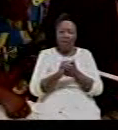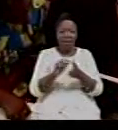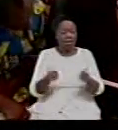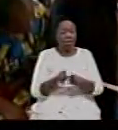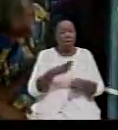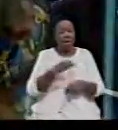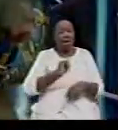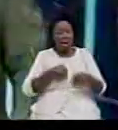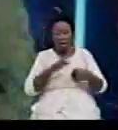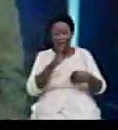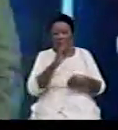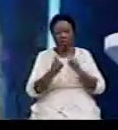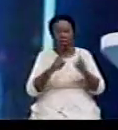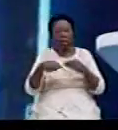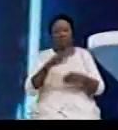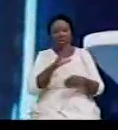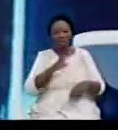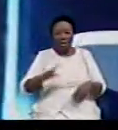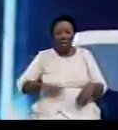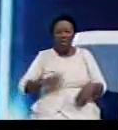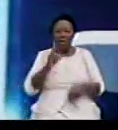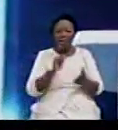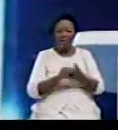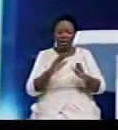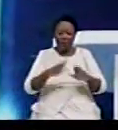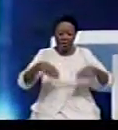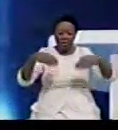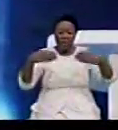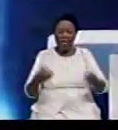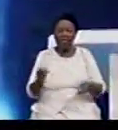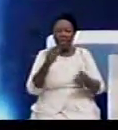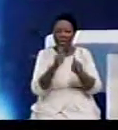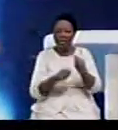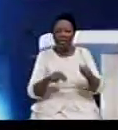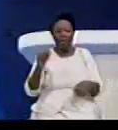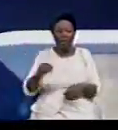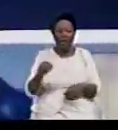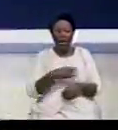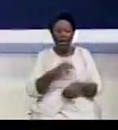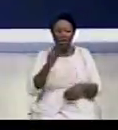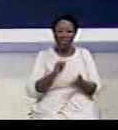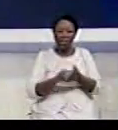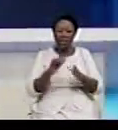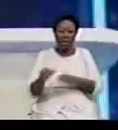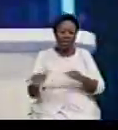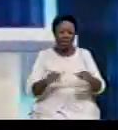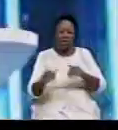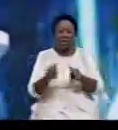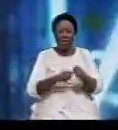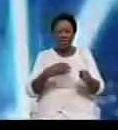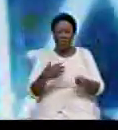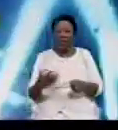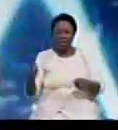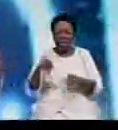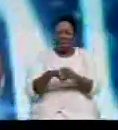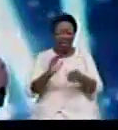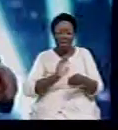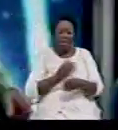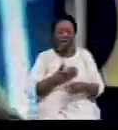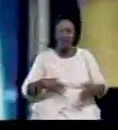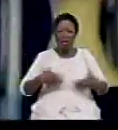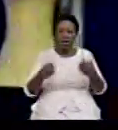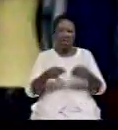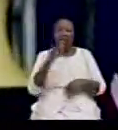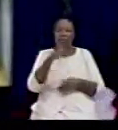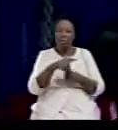talking about Christ, the one that supplies every need, and the one that does everything in our lives? What